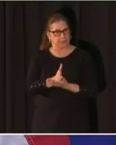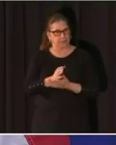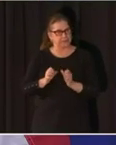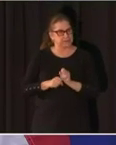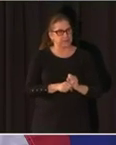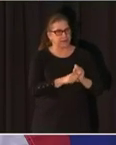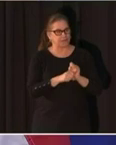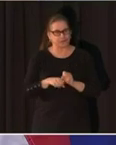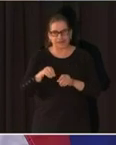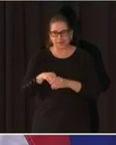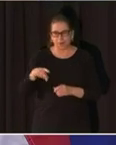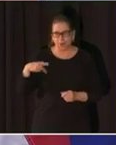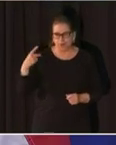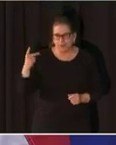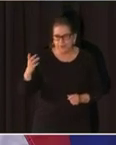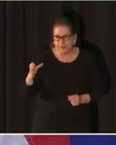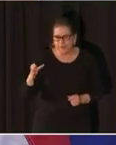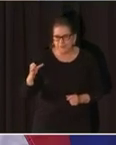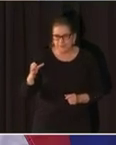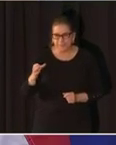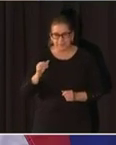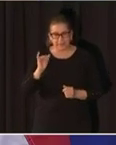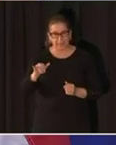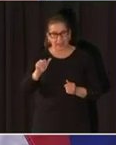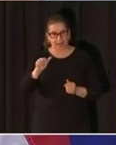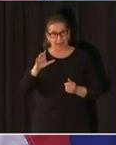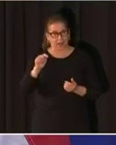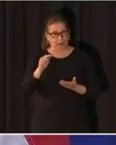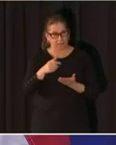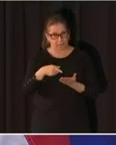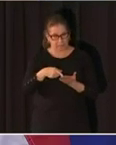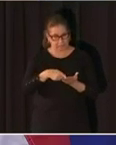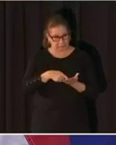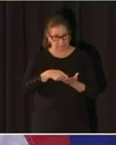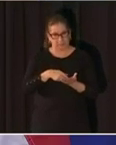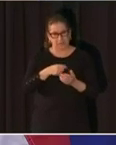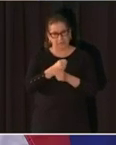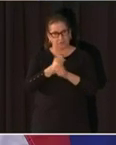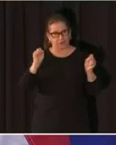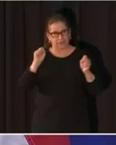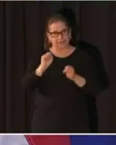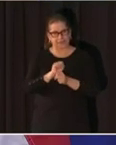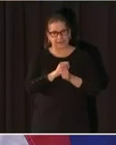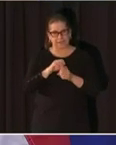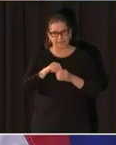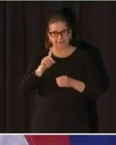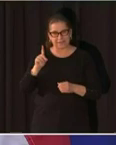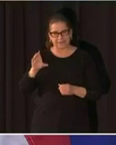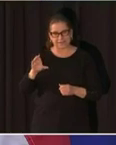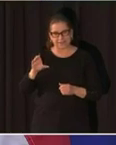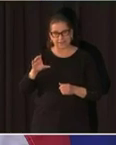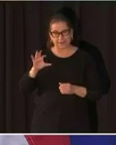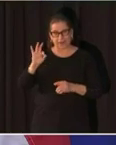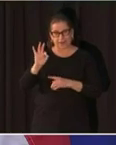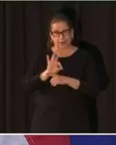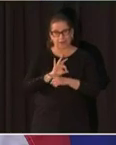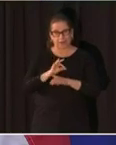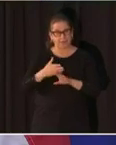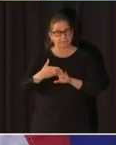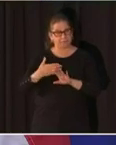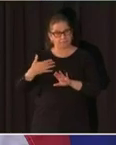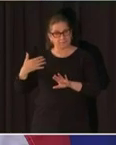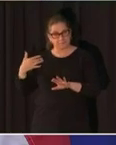Compensated Emancipation Act freed enslaved persons in the District of Columbia 9 months before Abraham Lincoln signed